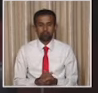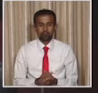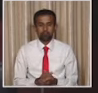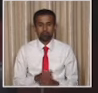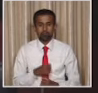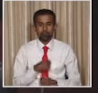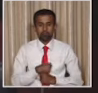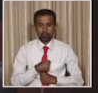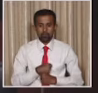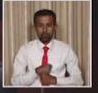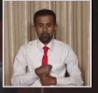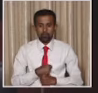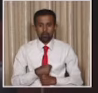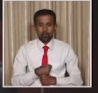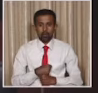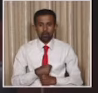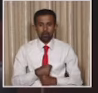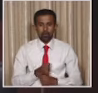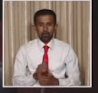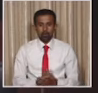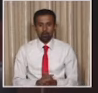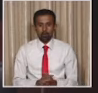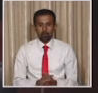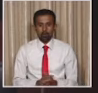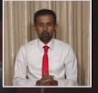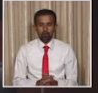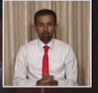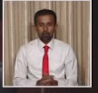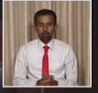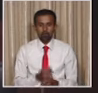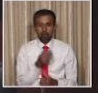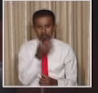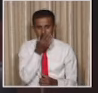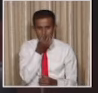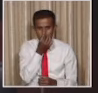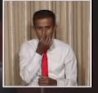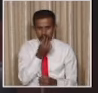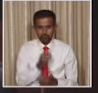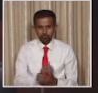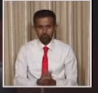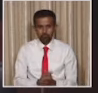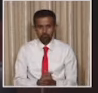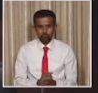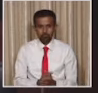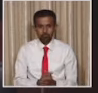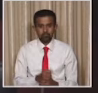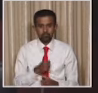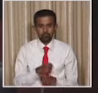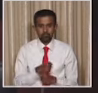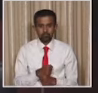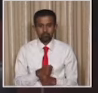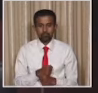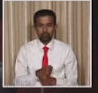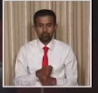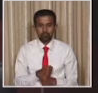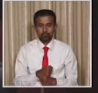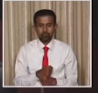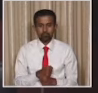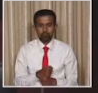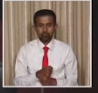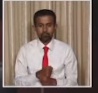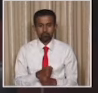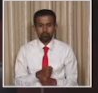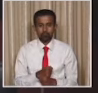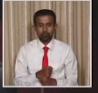which I have just told you about the 75 billion. We had to really look at it rationally. Even spending needs to be looked